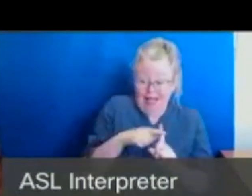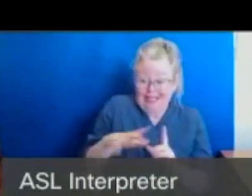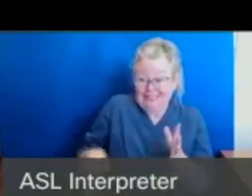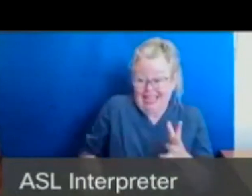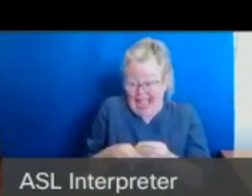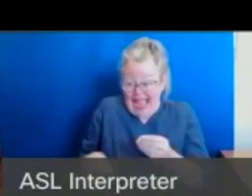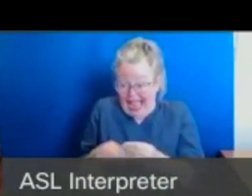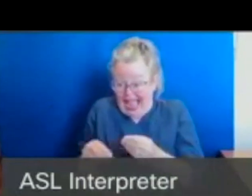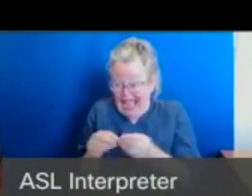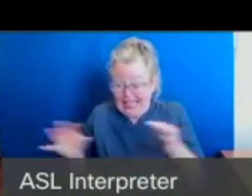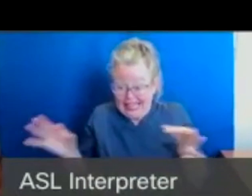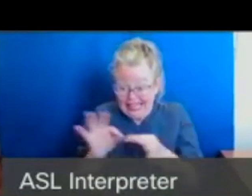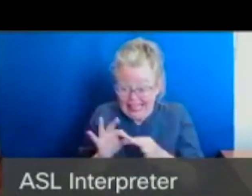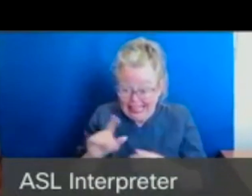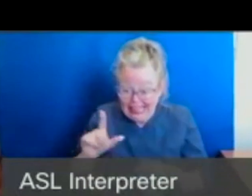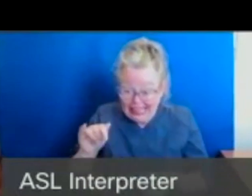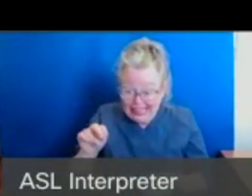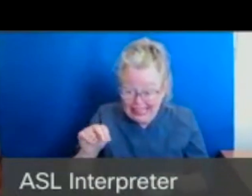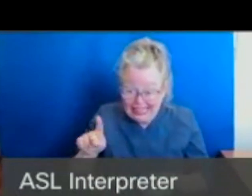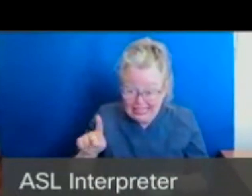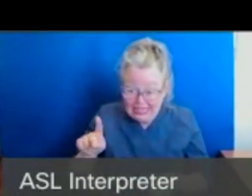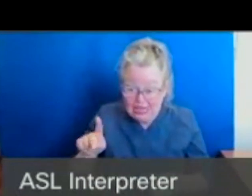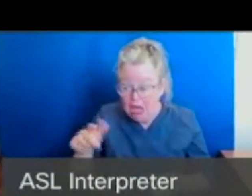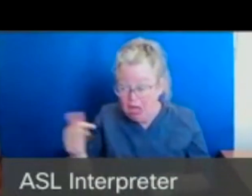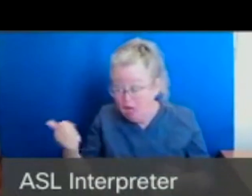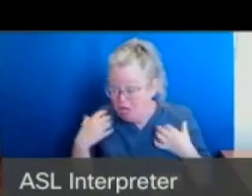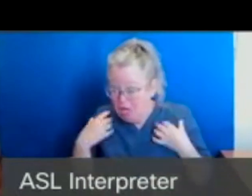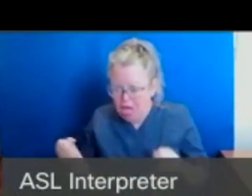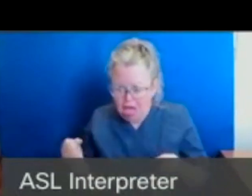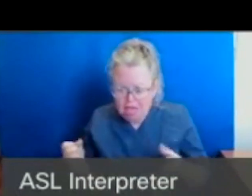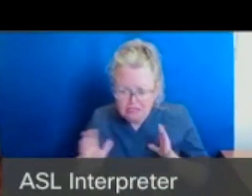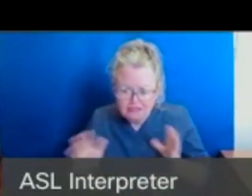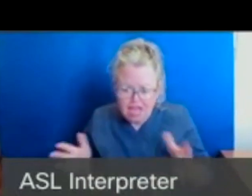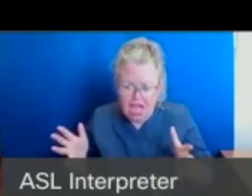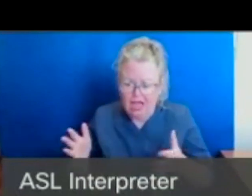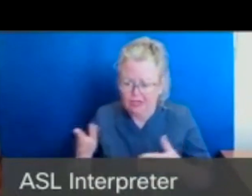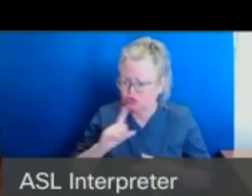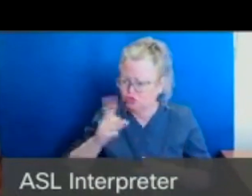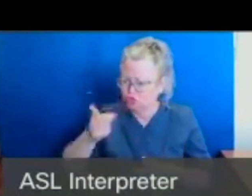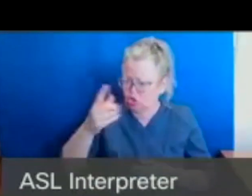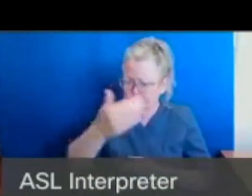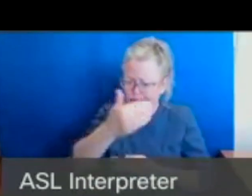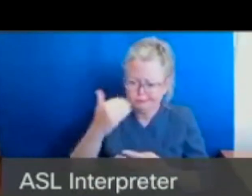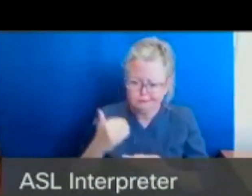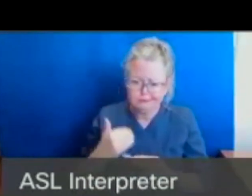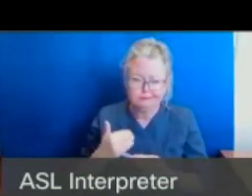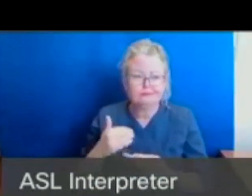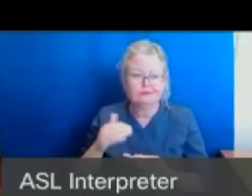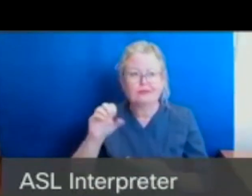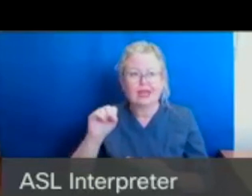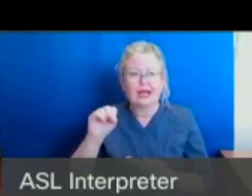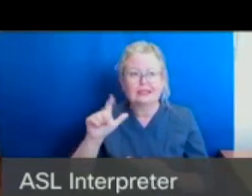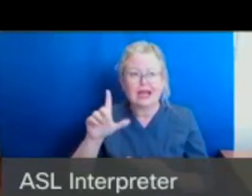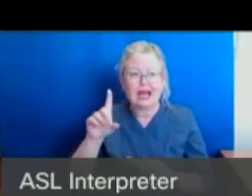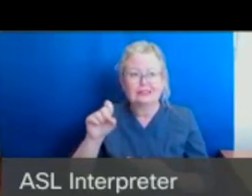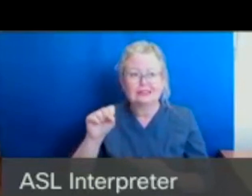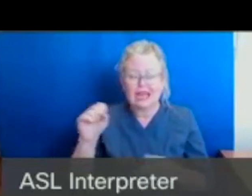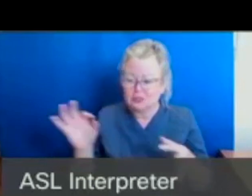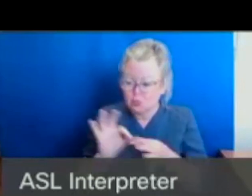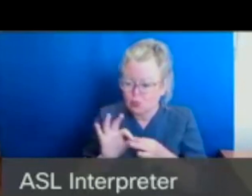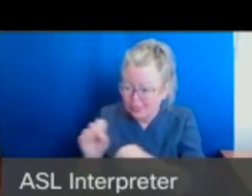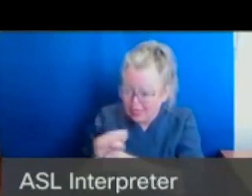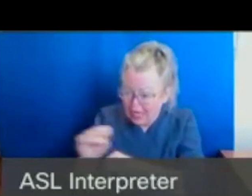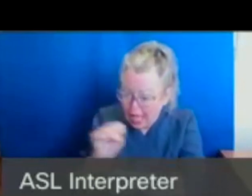up to them. And health outcomes or labor market outcomes